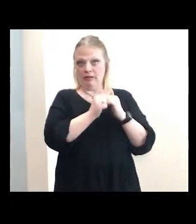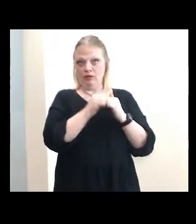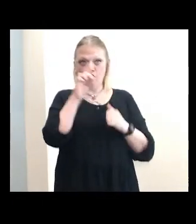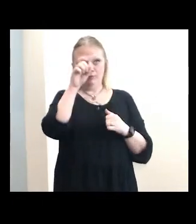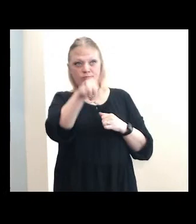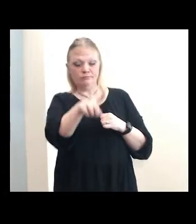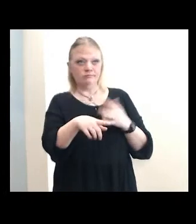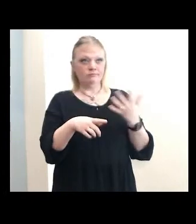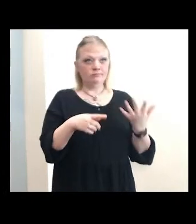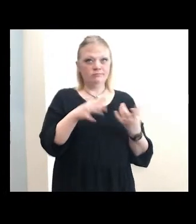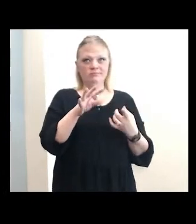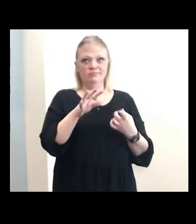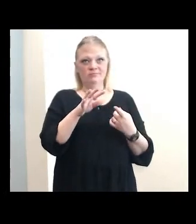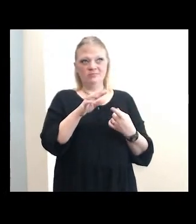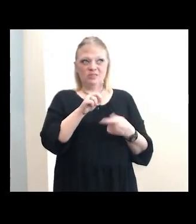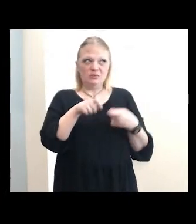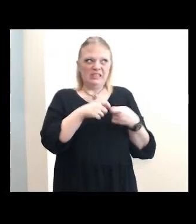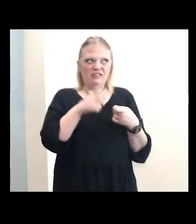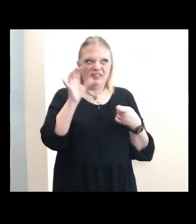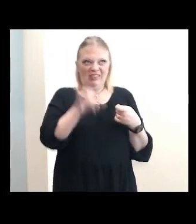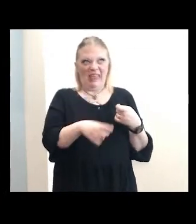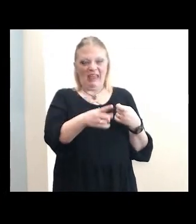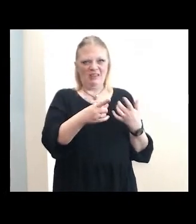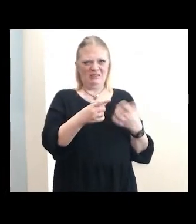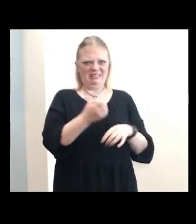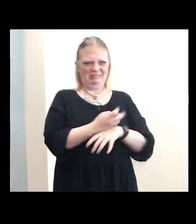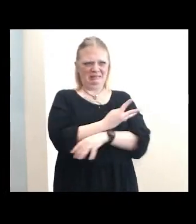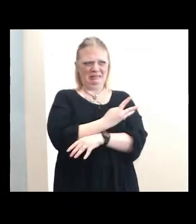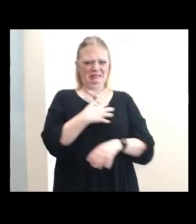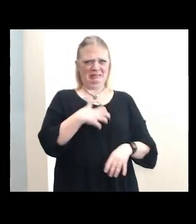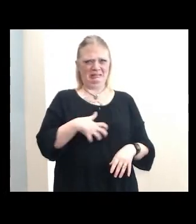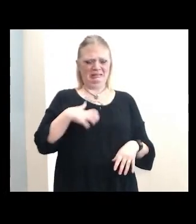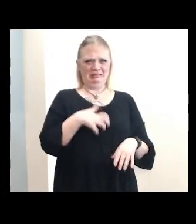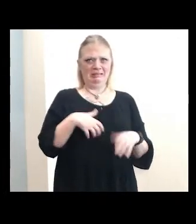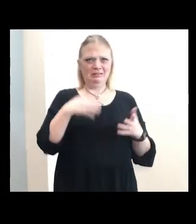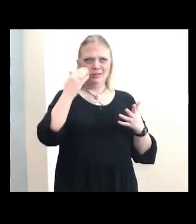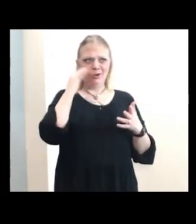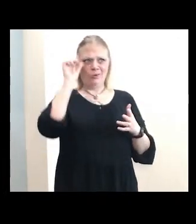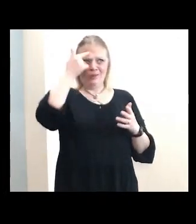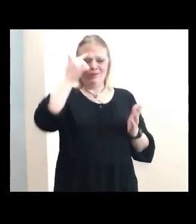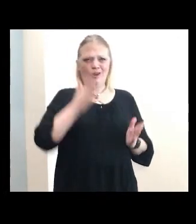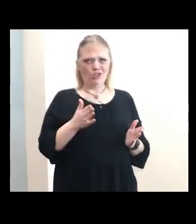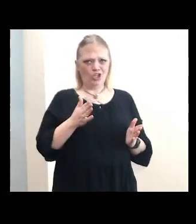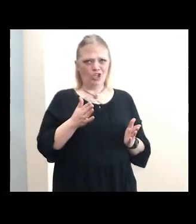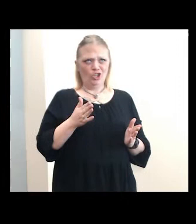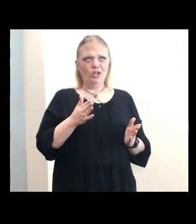them questions, especially about things like that. It was just creepy to know that the governor